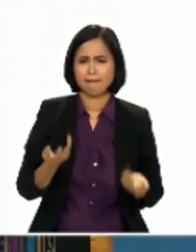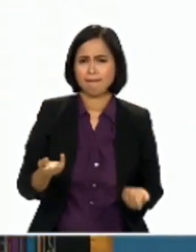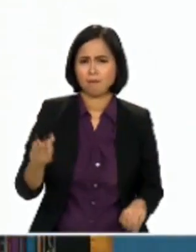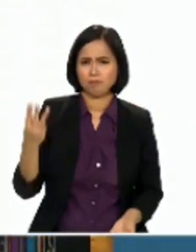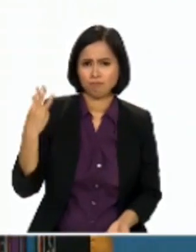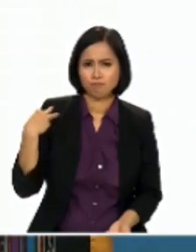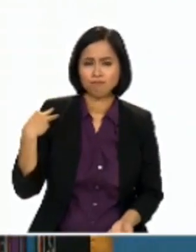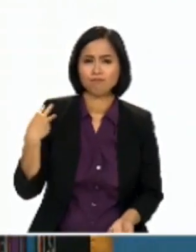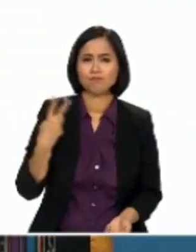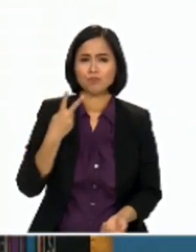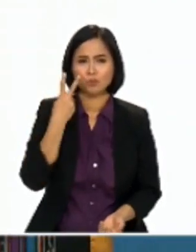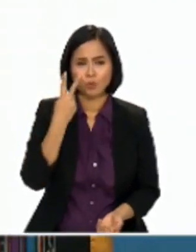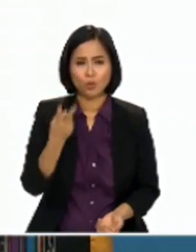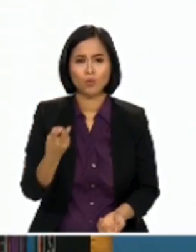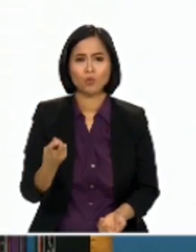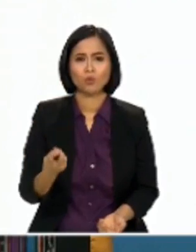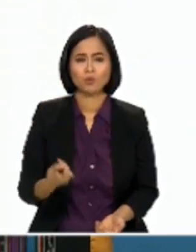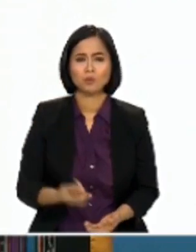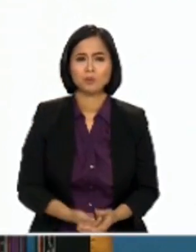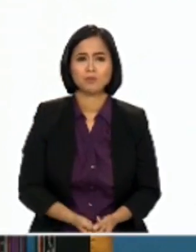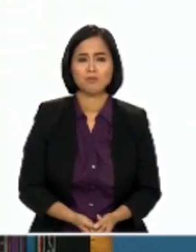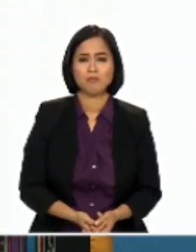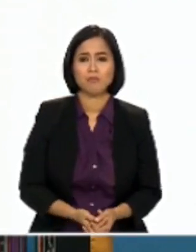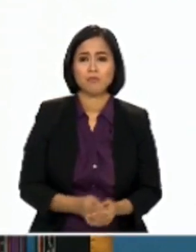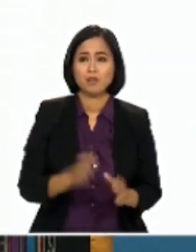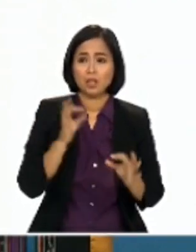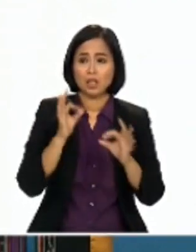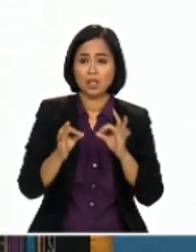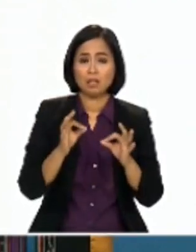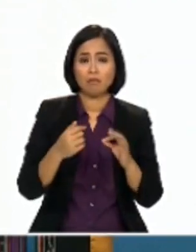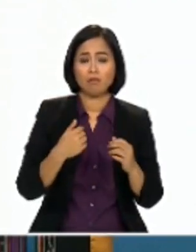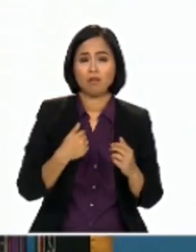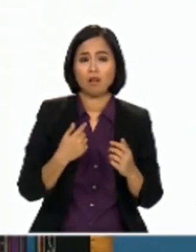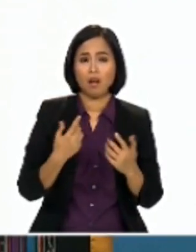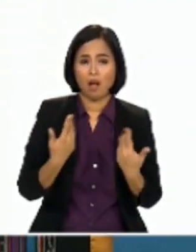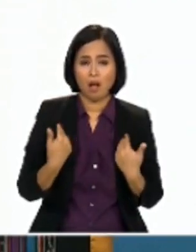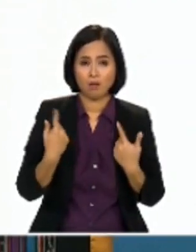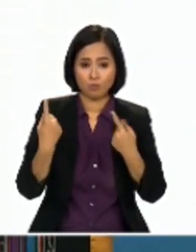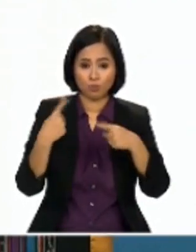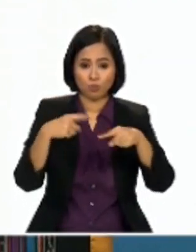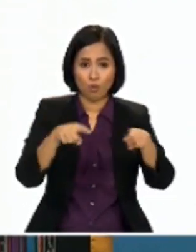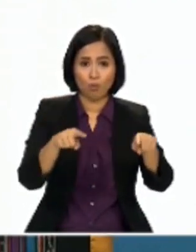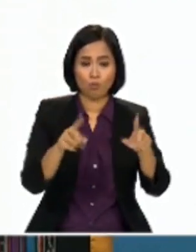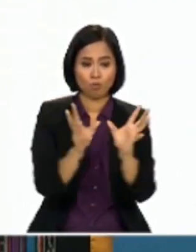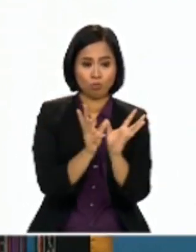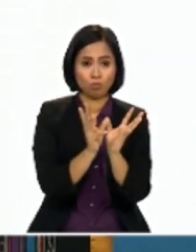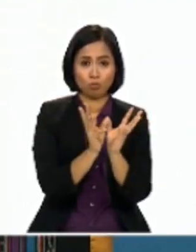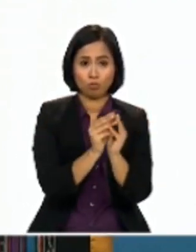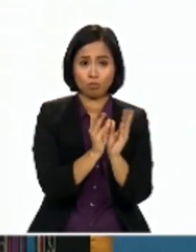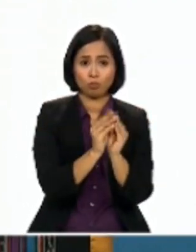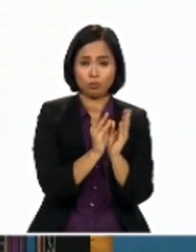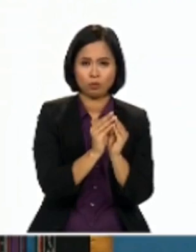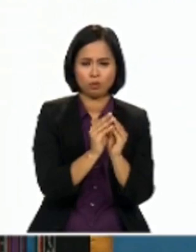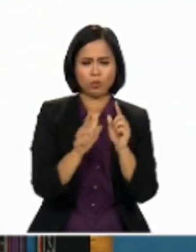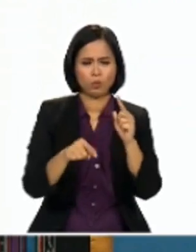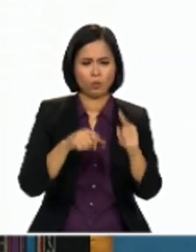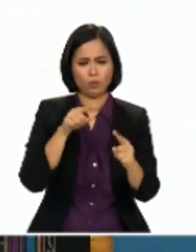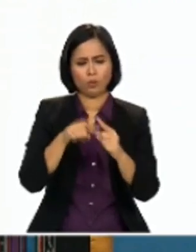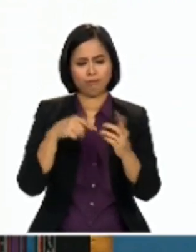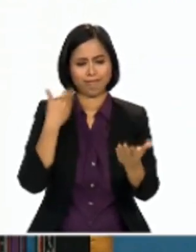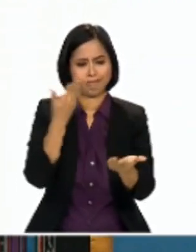staff. Kasi paggaling doon, pumunta ako sa command conference. Pagdating ko sa